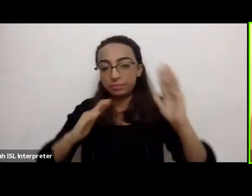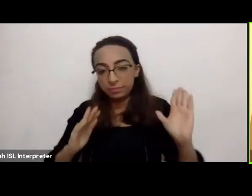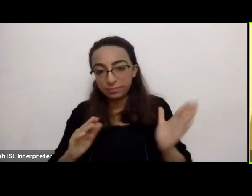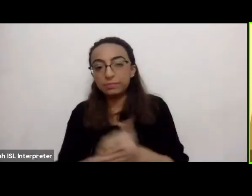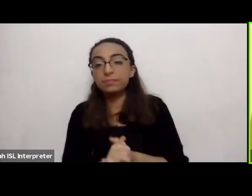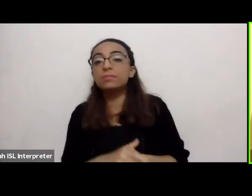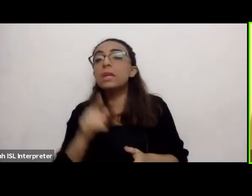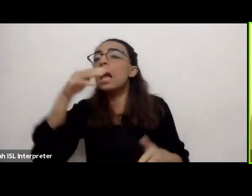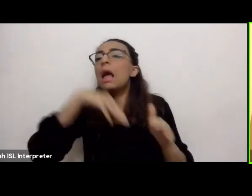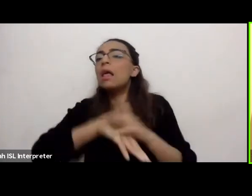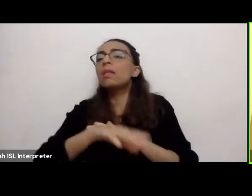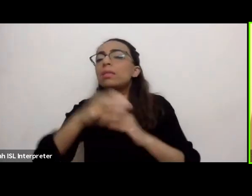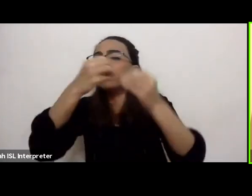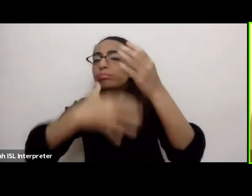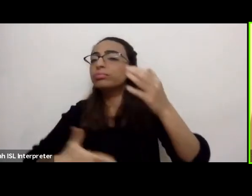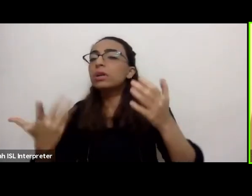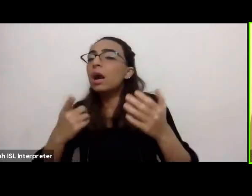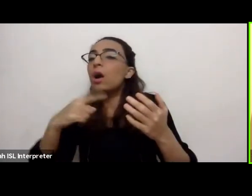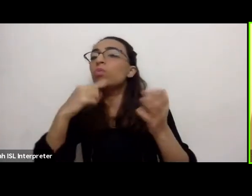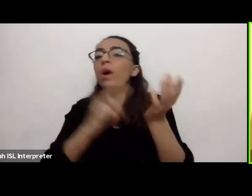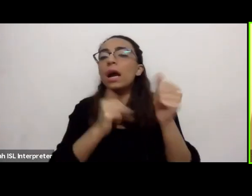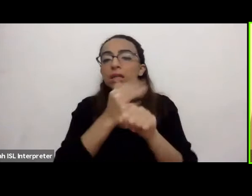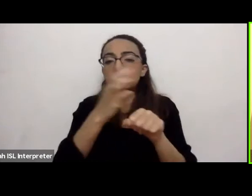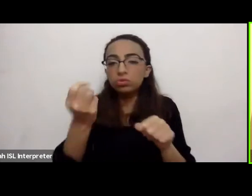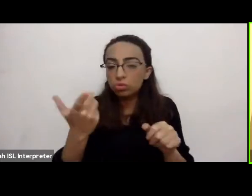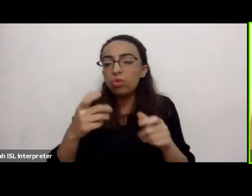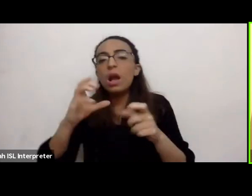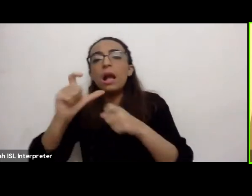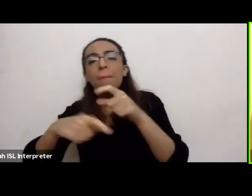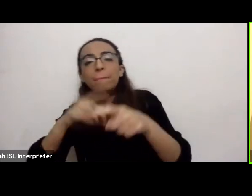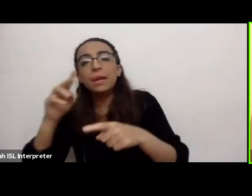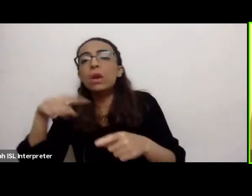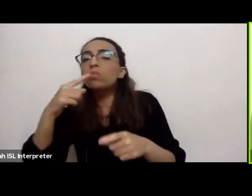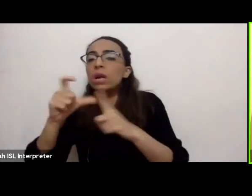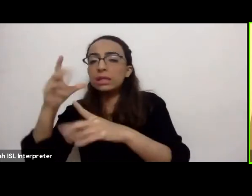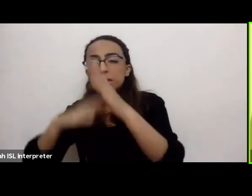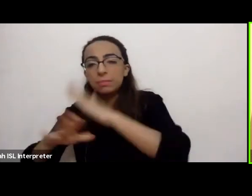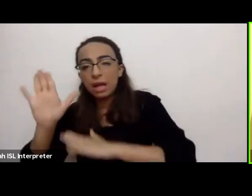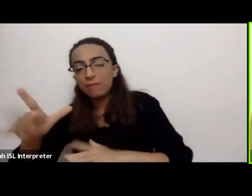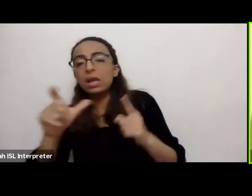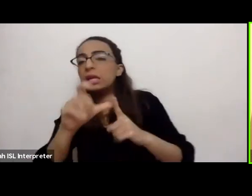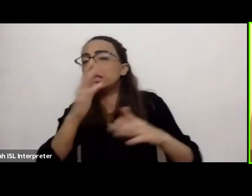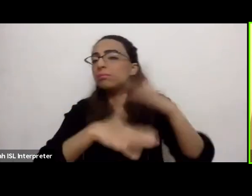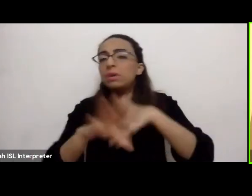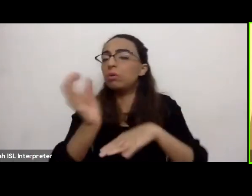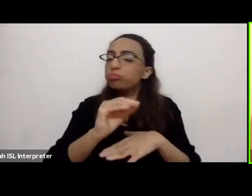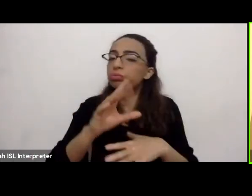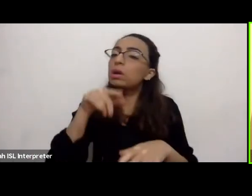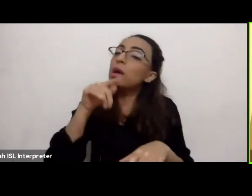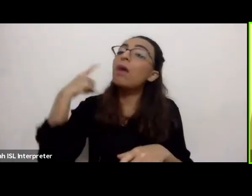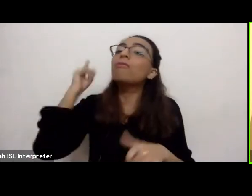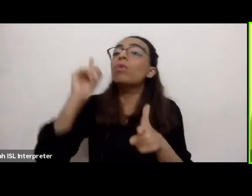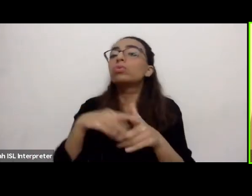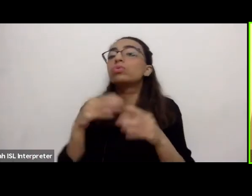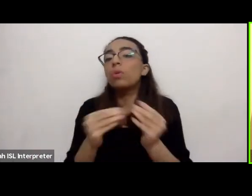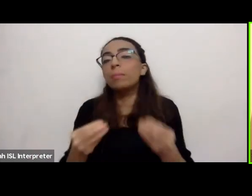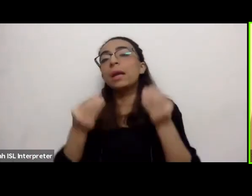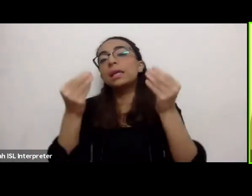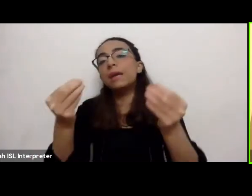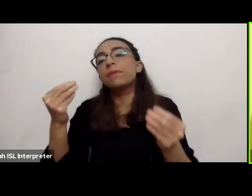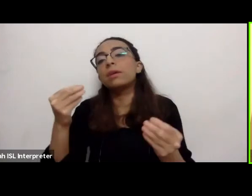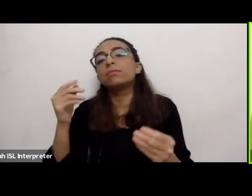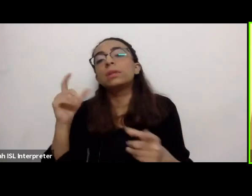disability sector or outside who have shown their commitment towards promoting equal employment opportunities for